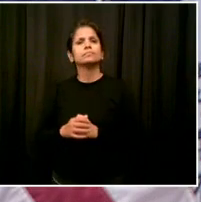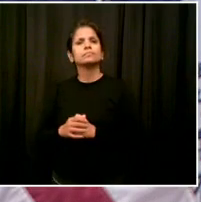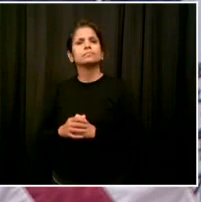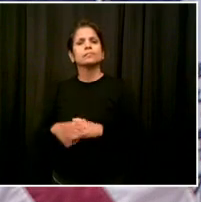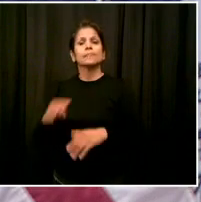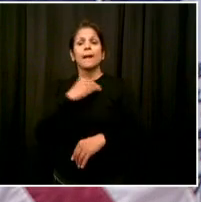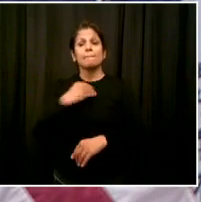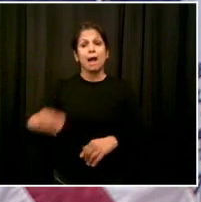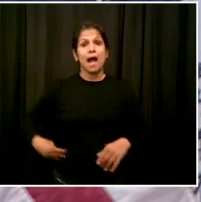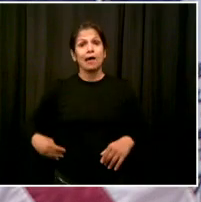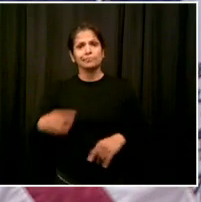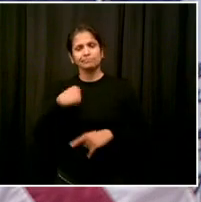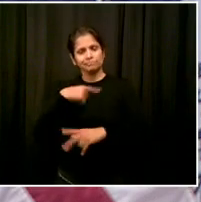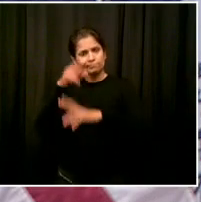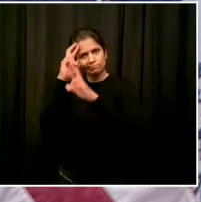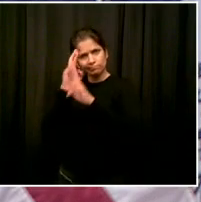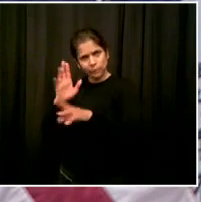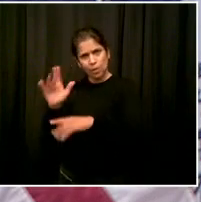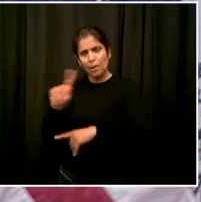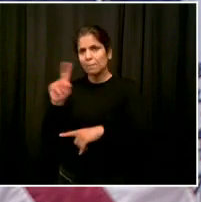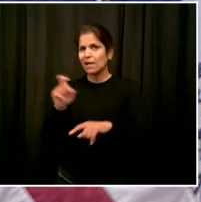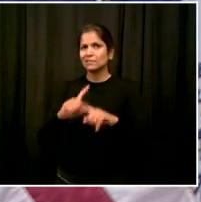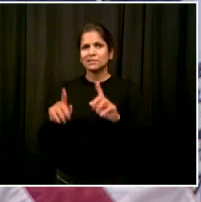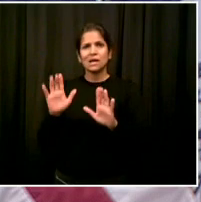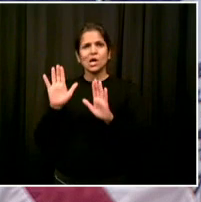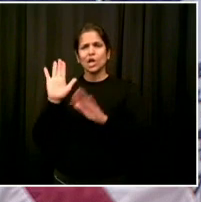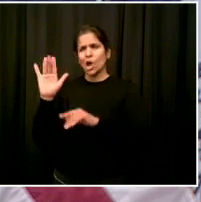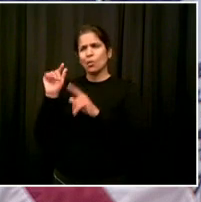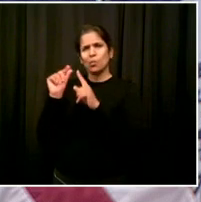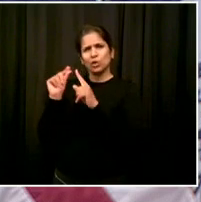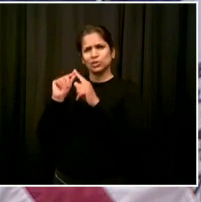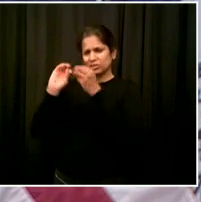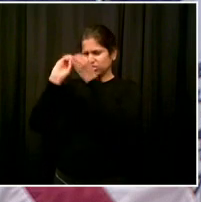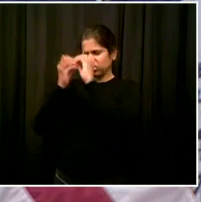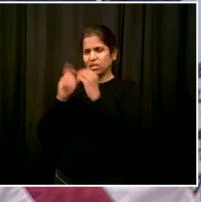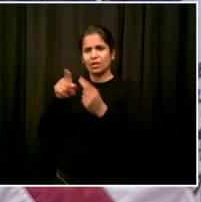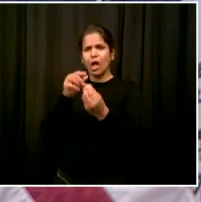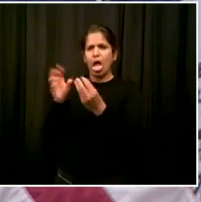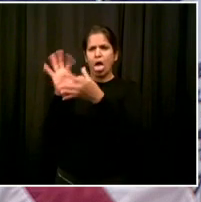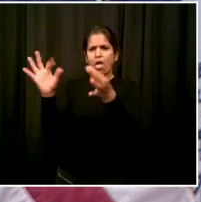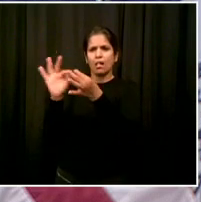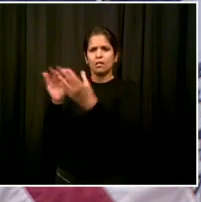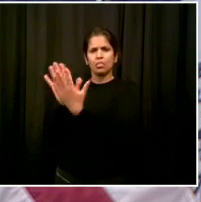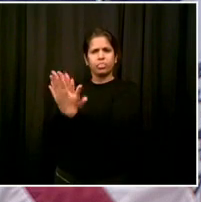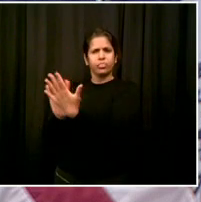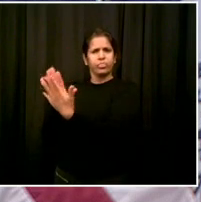to simply present a worldview and act like that's the way things are being interpreted. What you